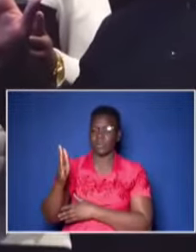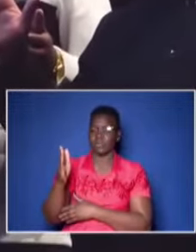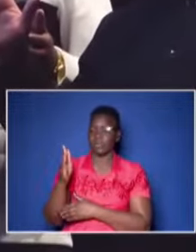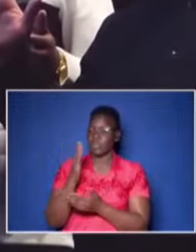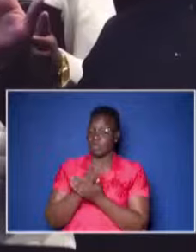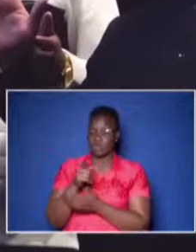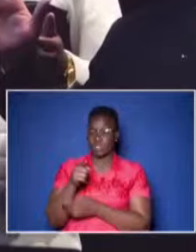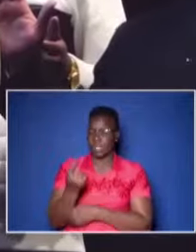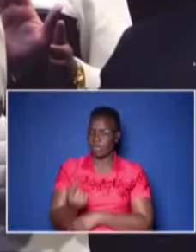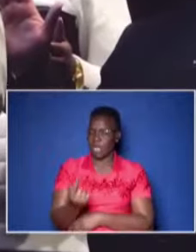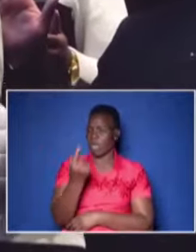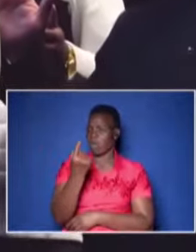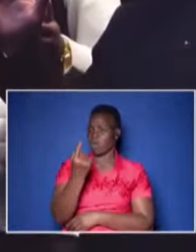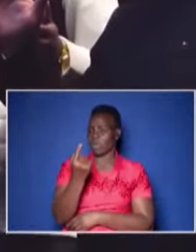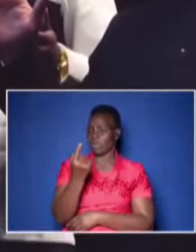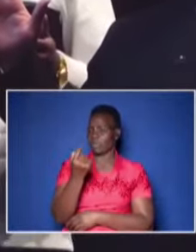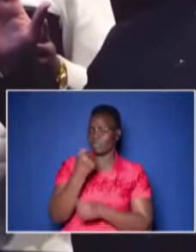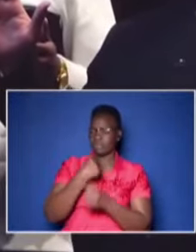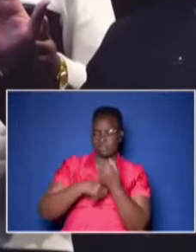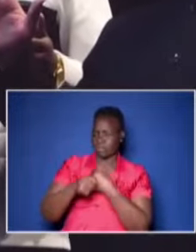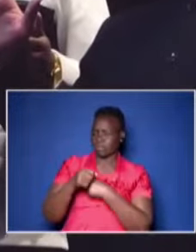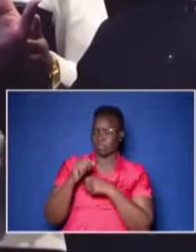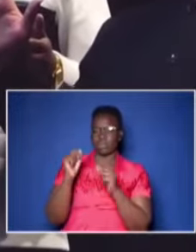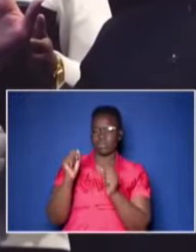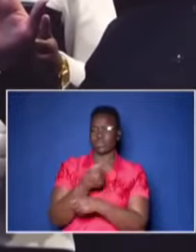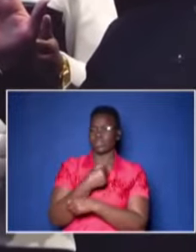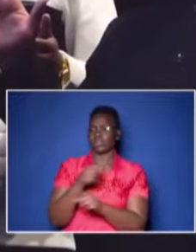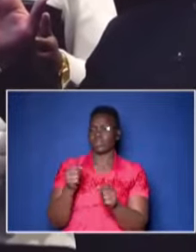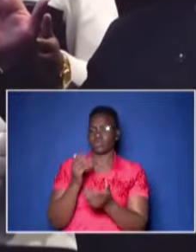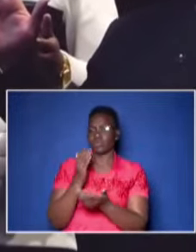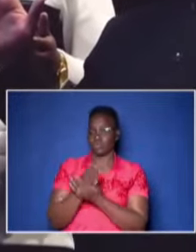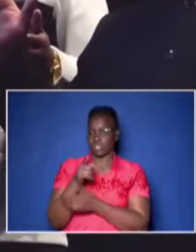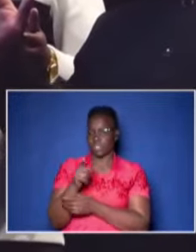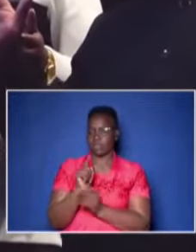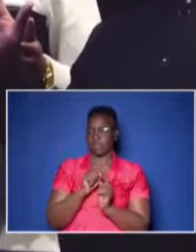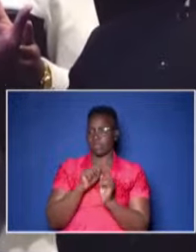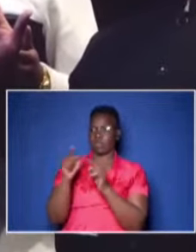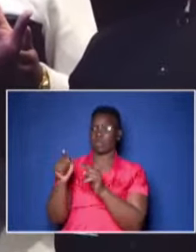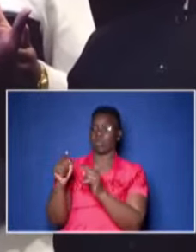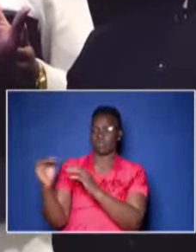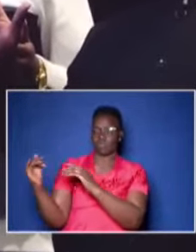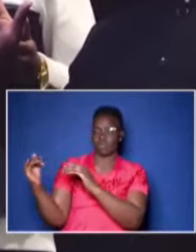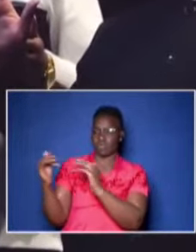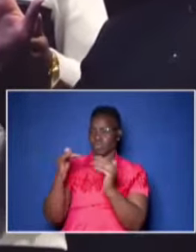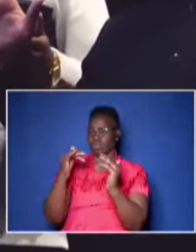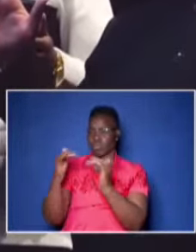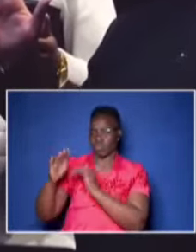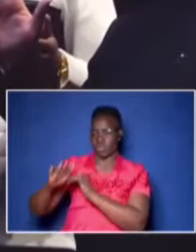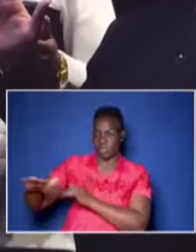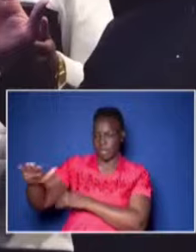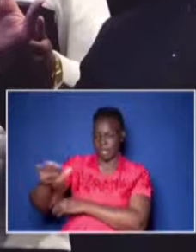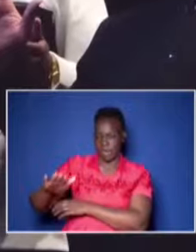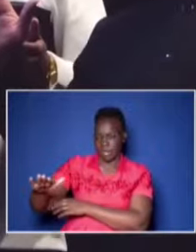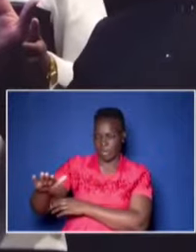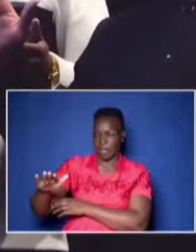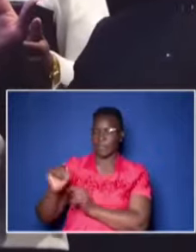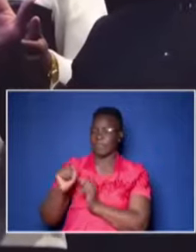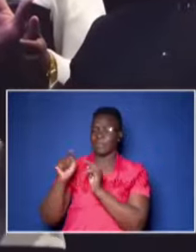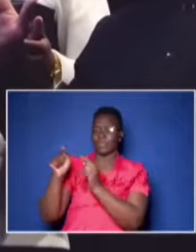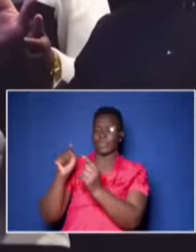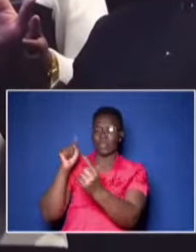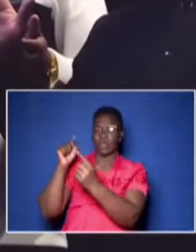do this alone Lord she's going into the battlefield to win